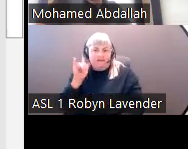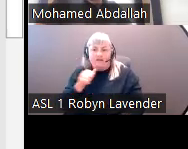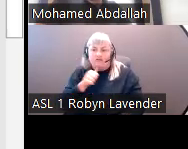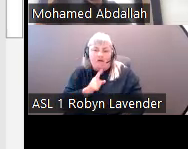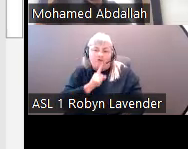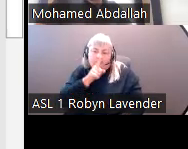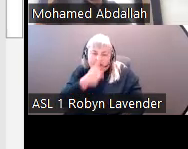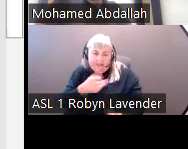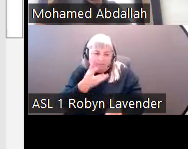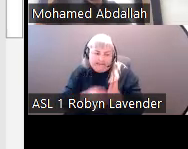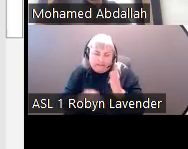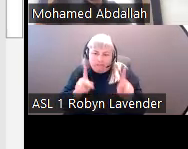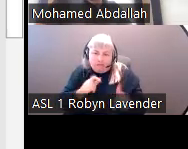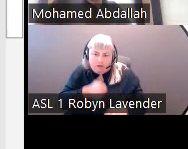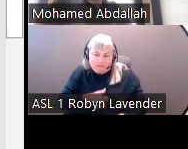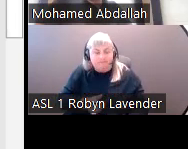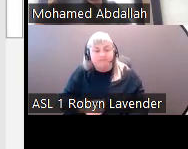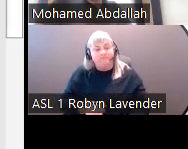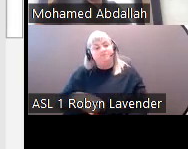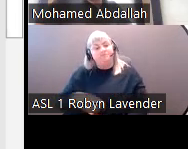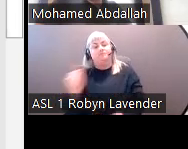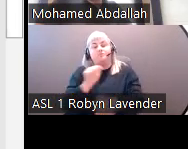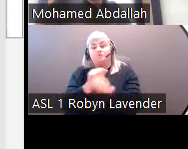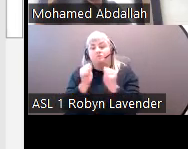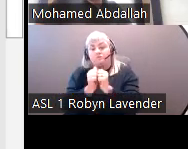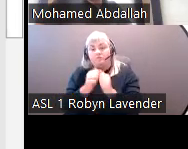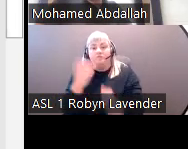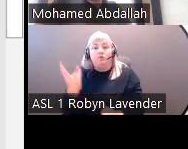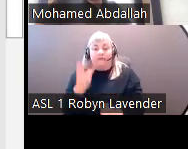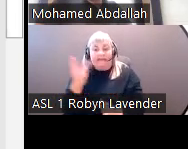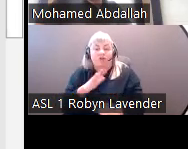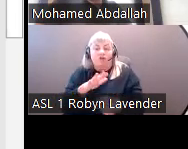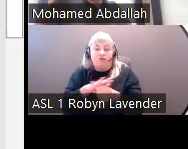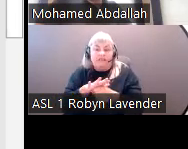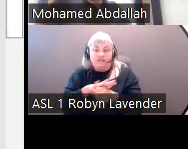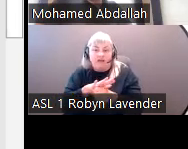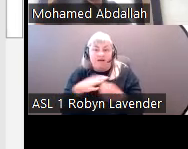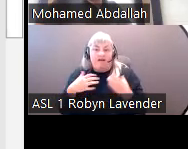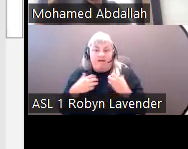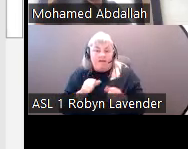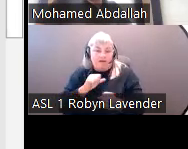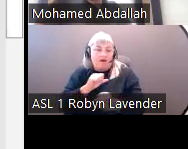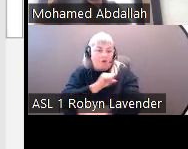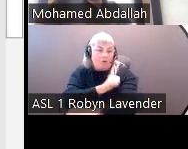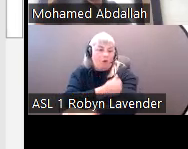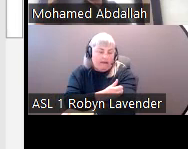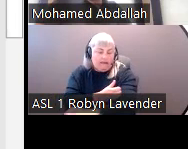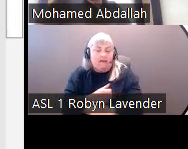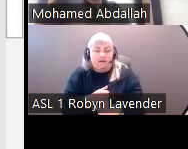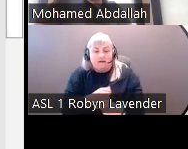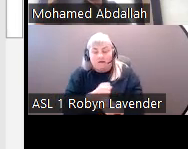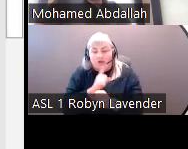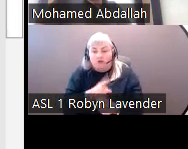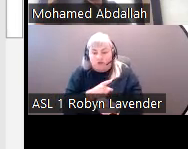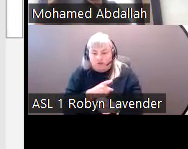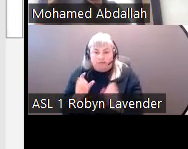go out. We work with our Winnipeg Regional Health Authority as well to ensure that clients are able to live